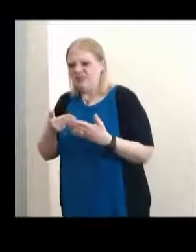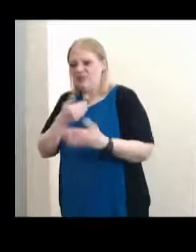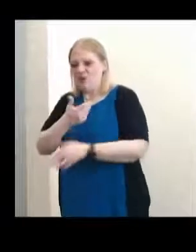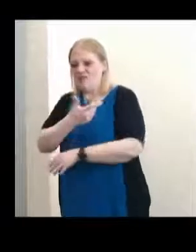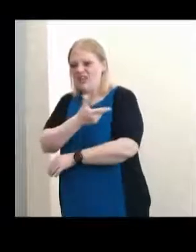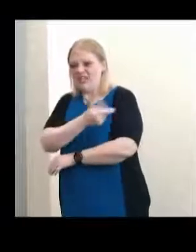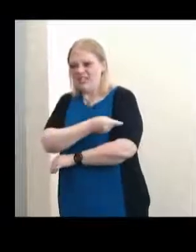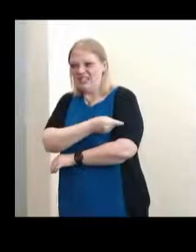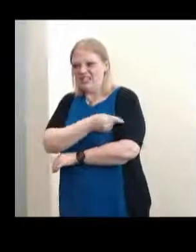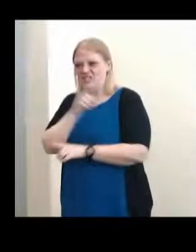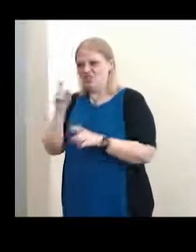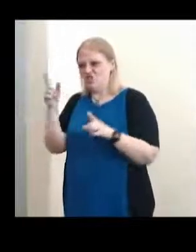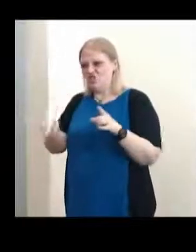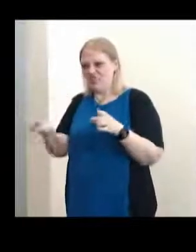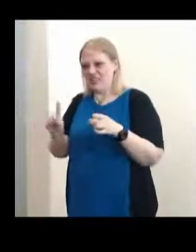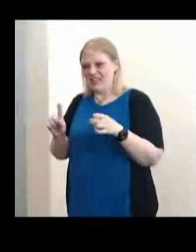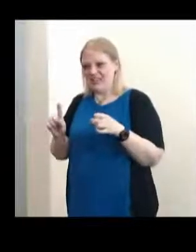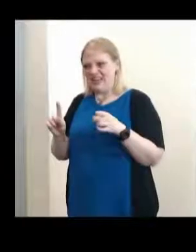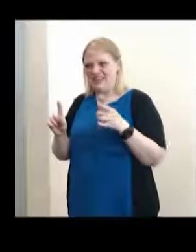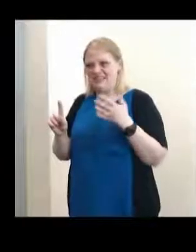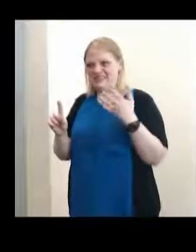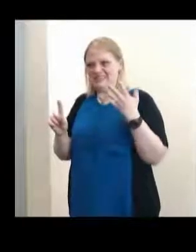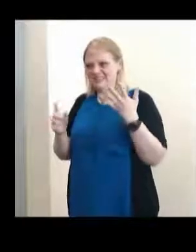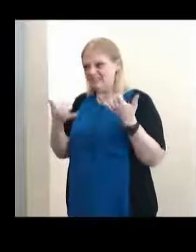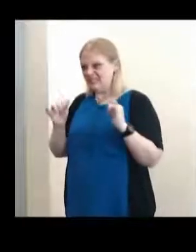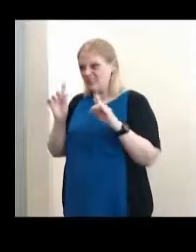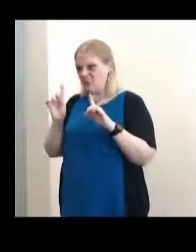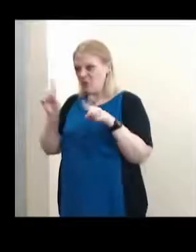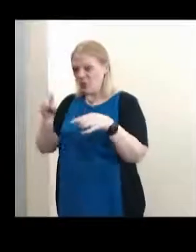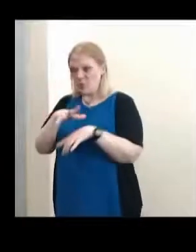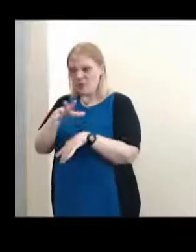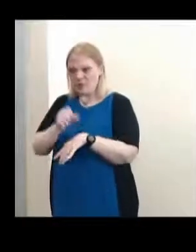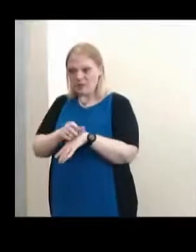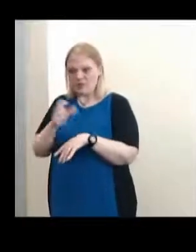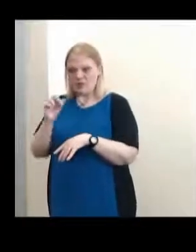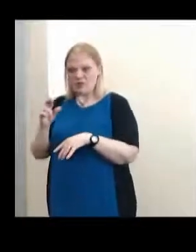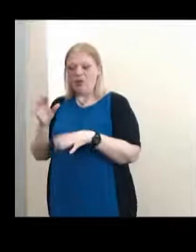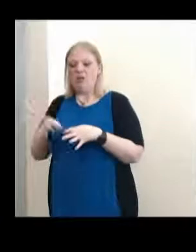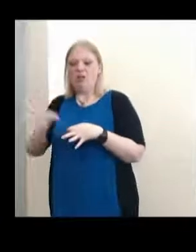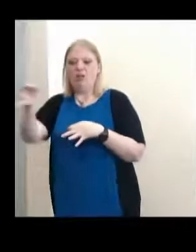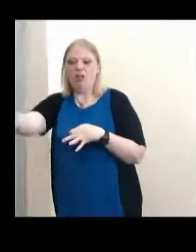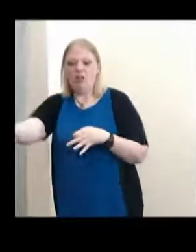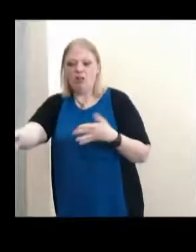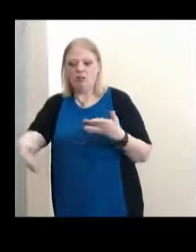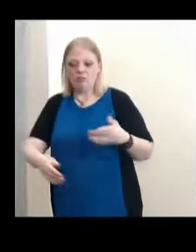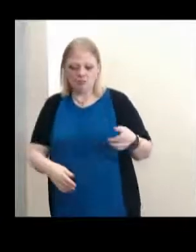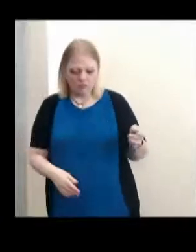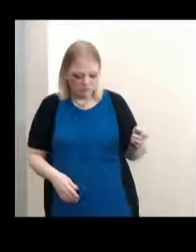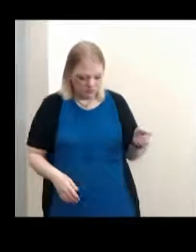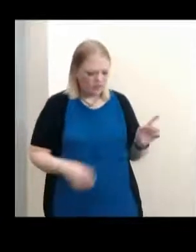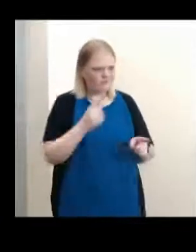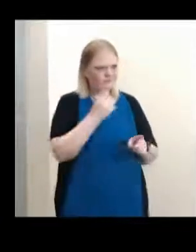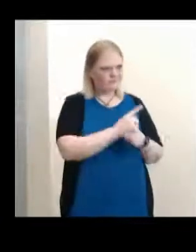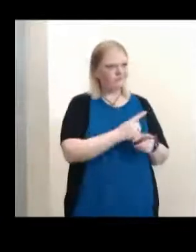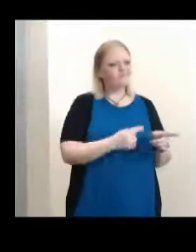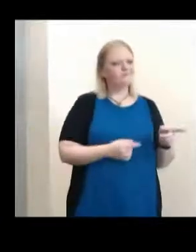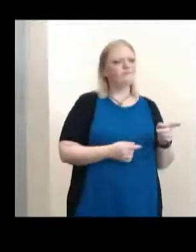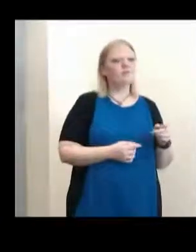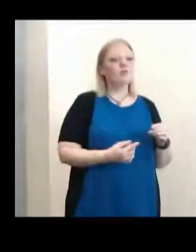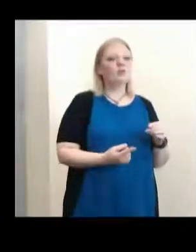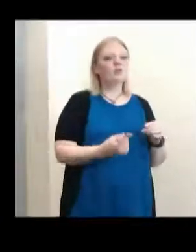vaccine? Should they still go to their appointment, or should they push it off for any reason? Right. So one